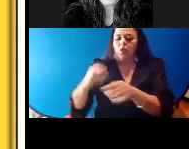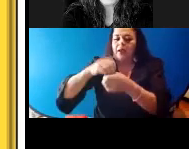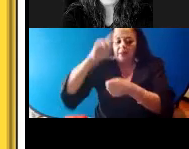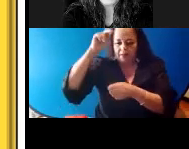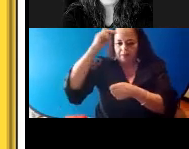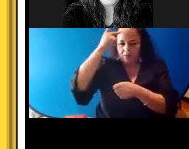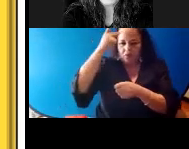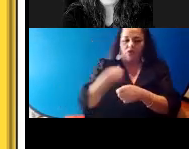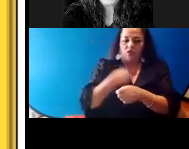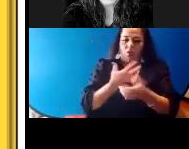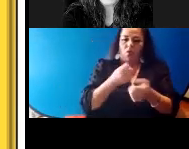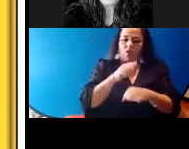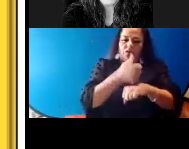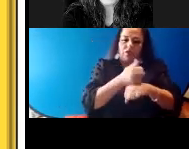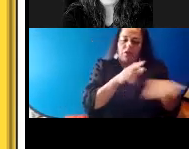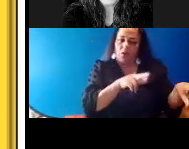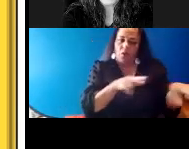lay out like our readiness,